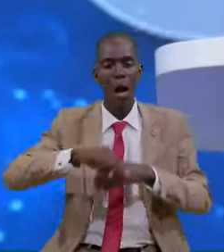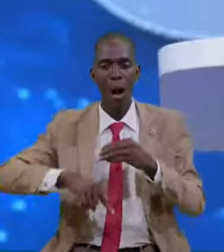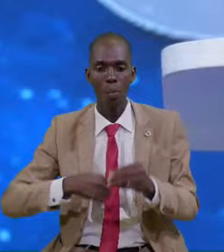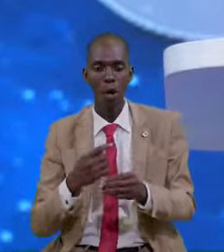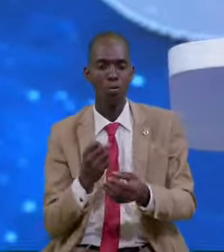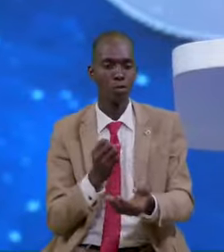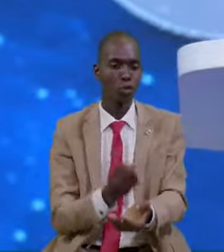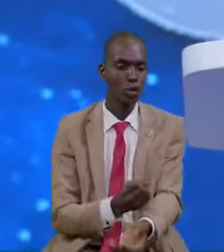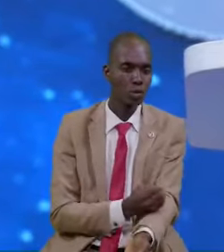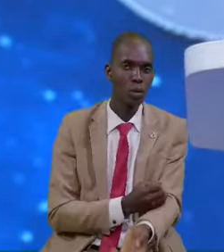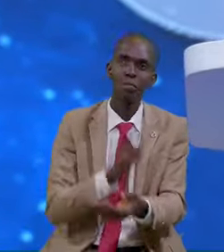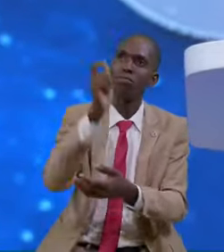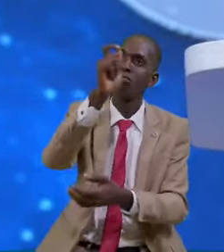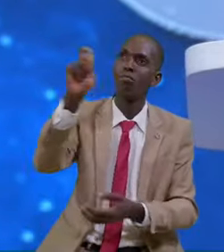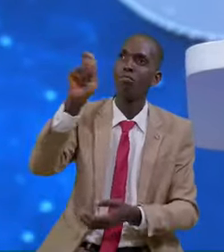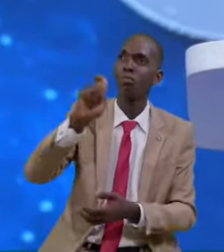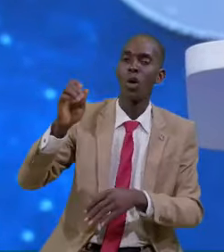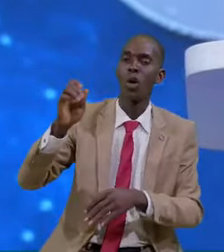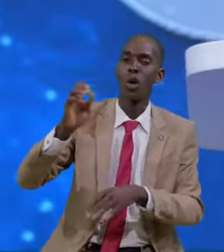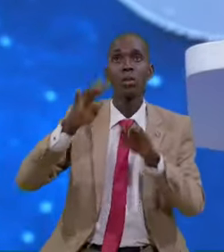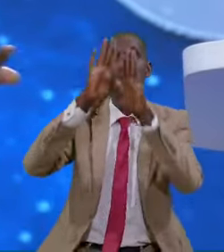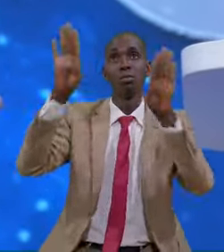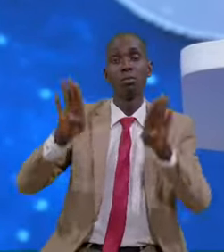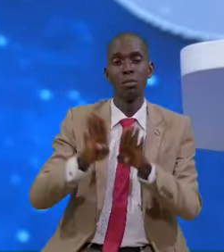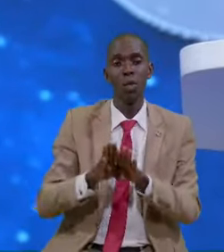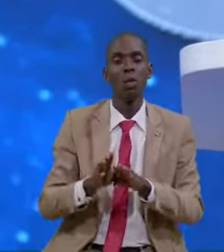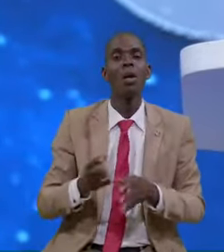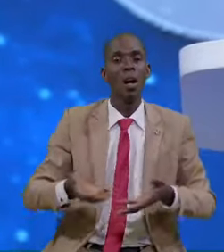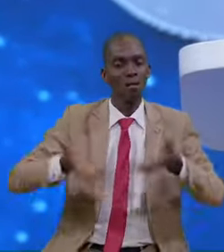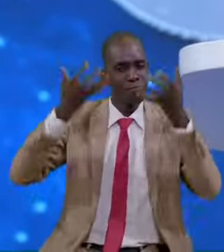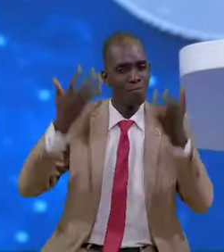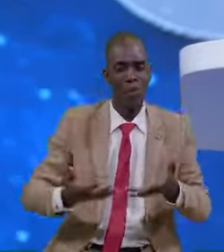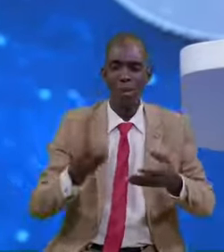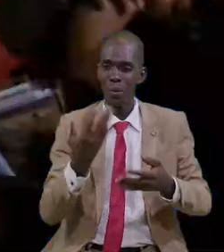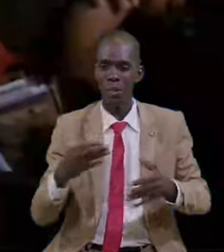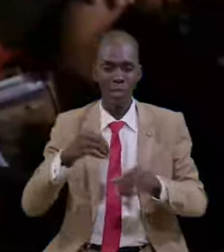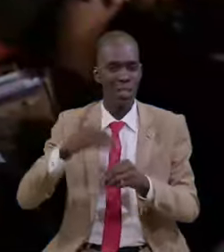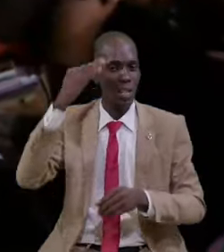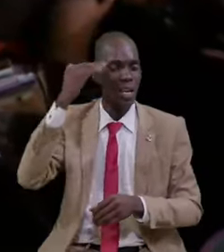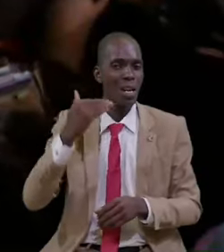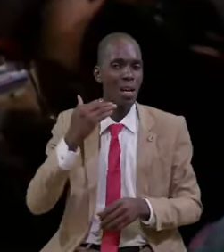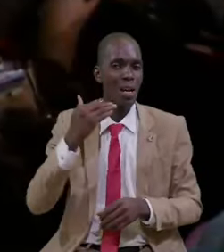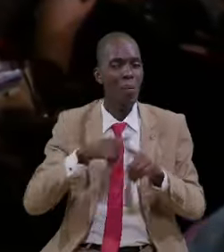board, in the head, heavy in the head, but empty at heart, because